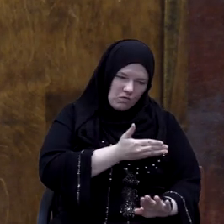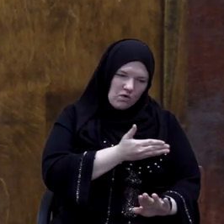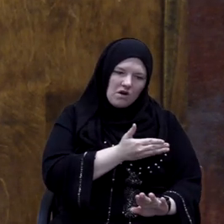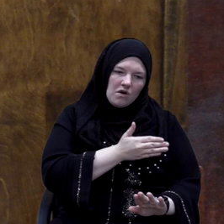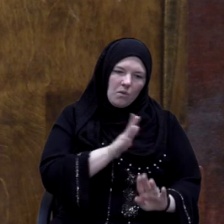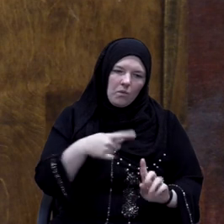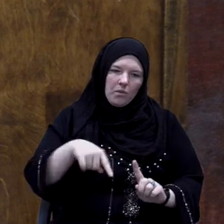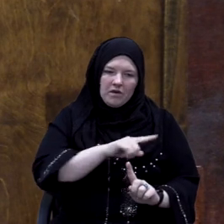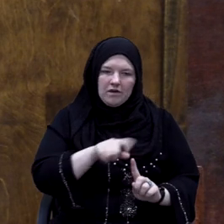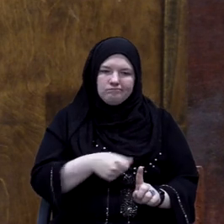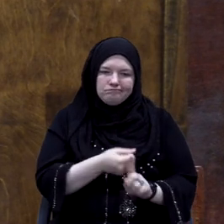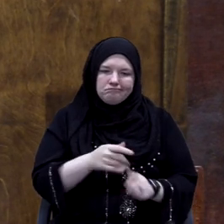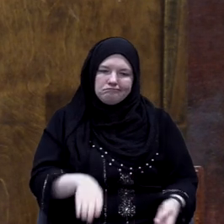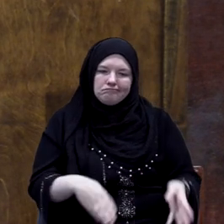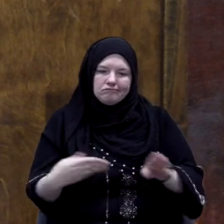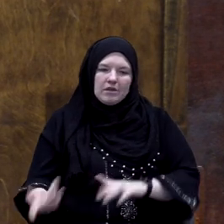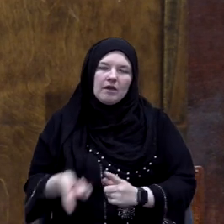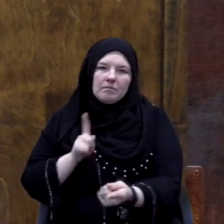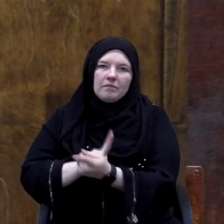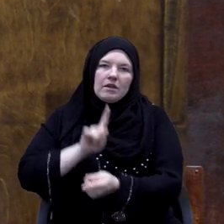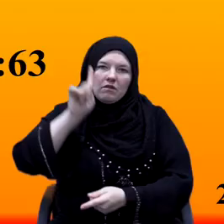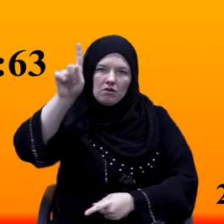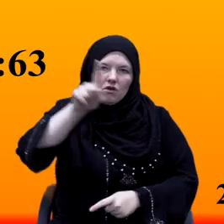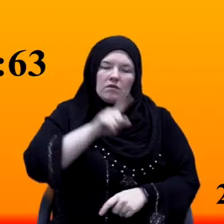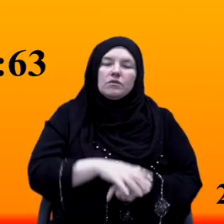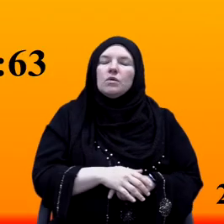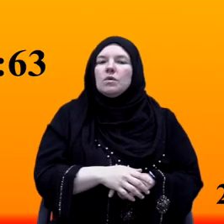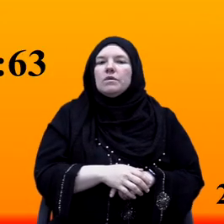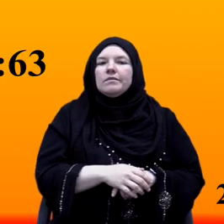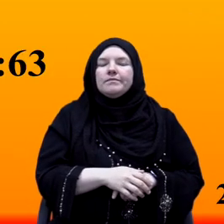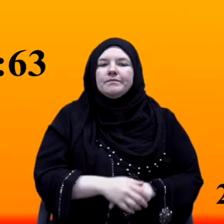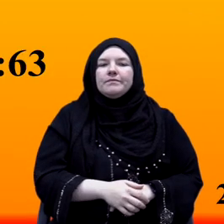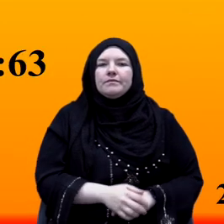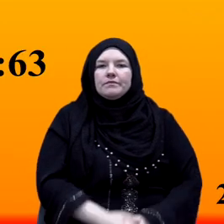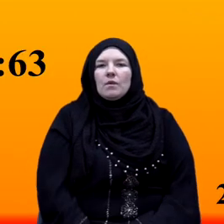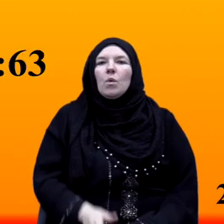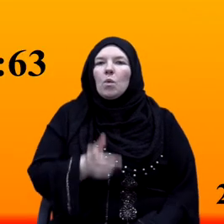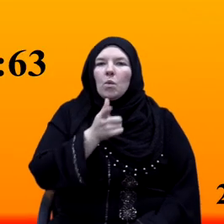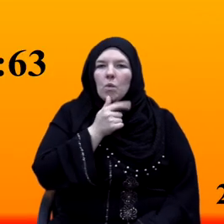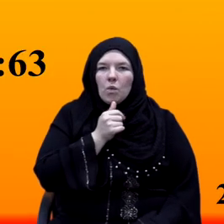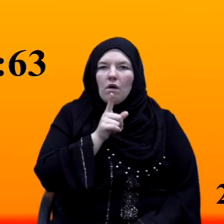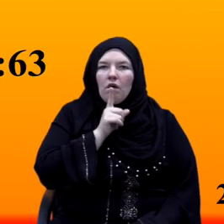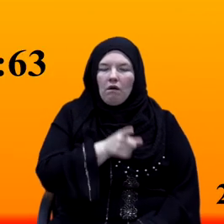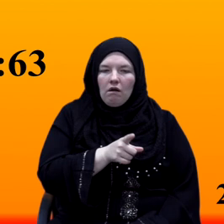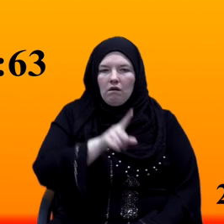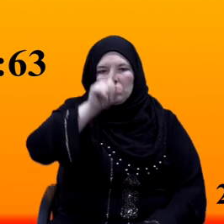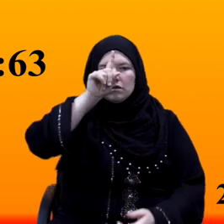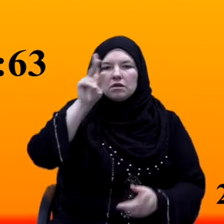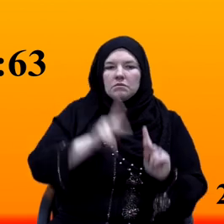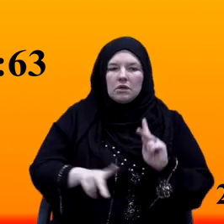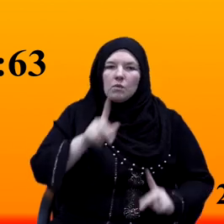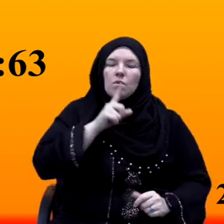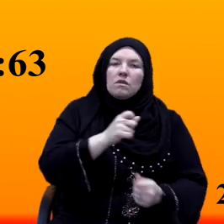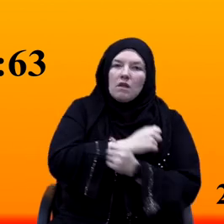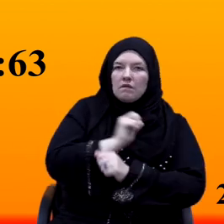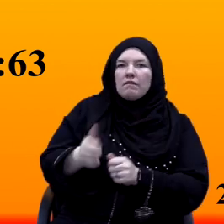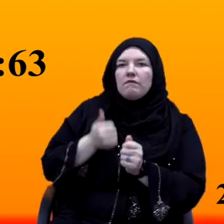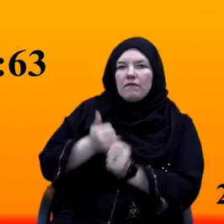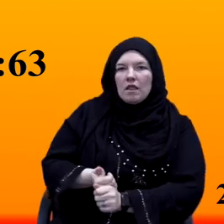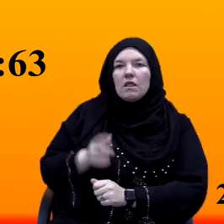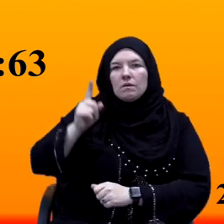head back to Allah subhanahu wa ta'ala. Who are awliyaullah? Awliyaullah, alladhina